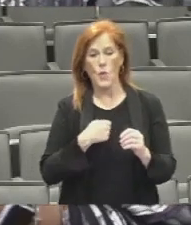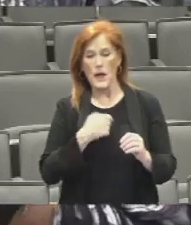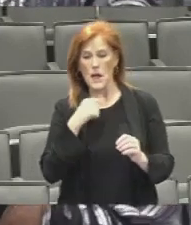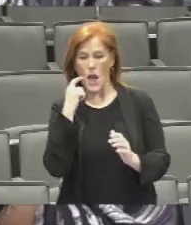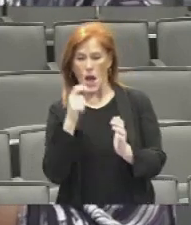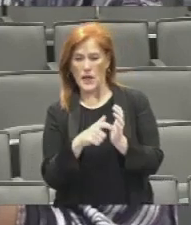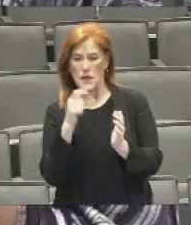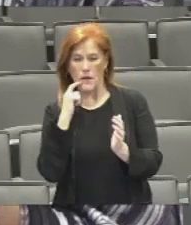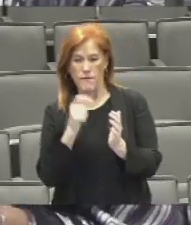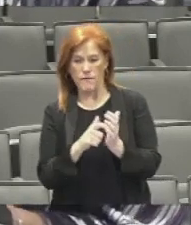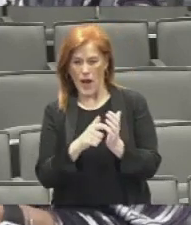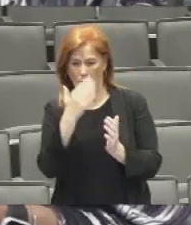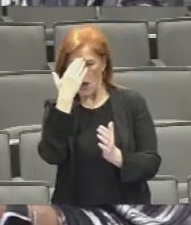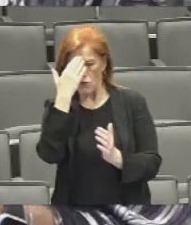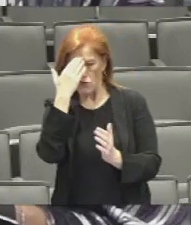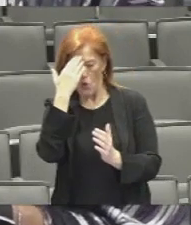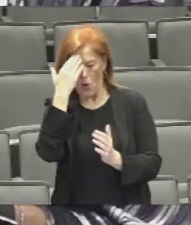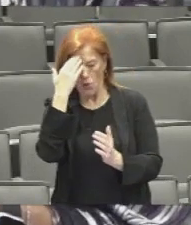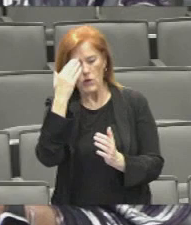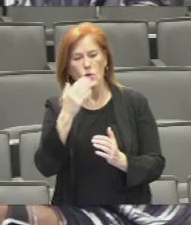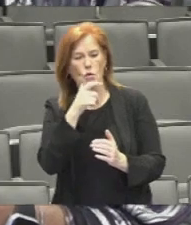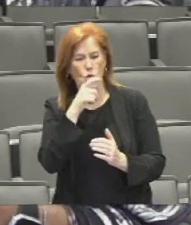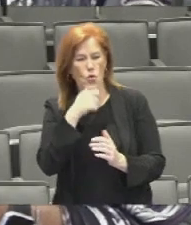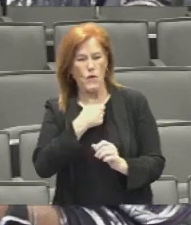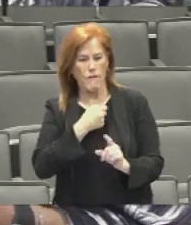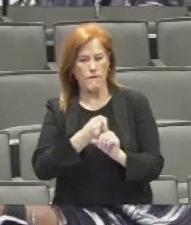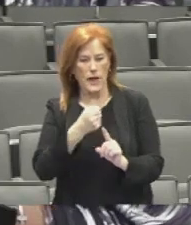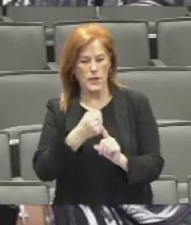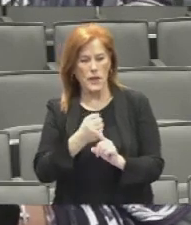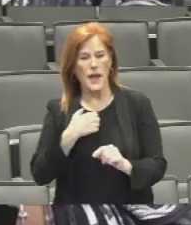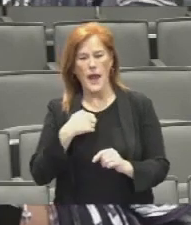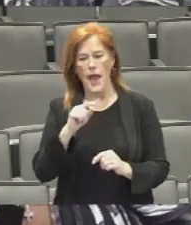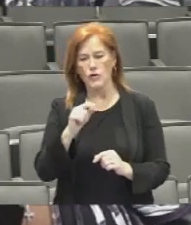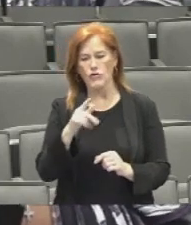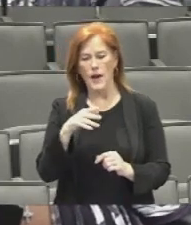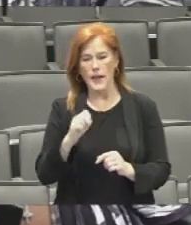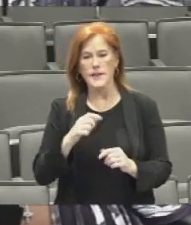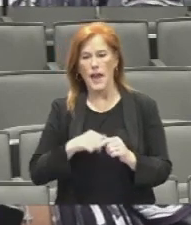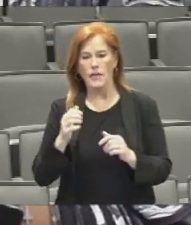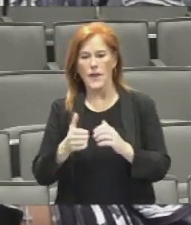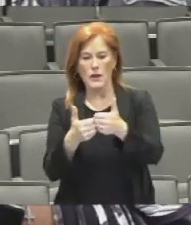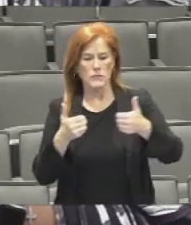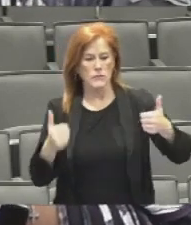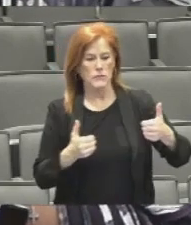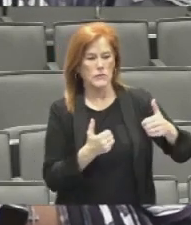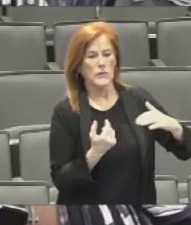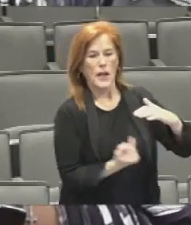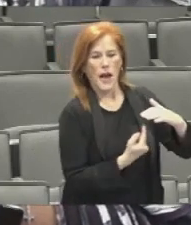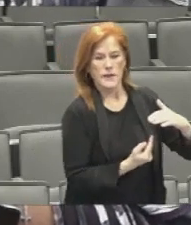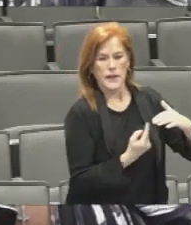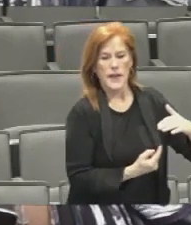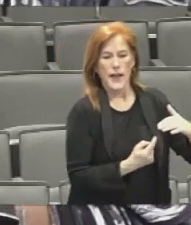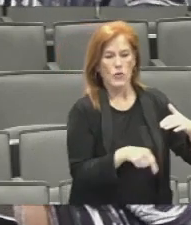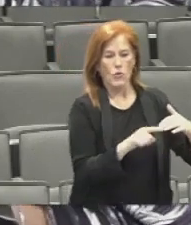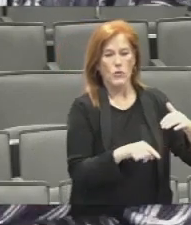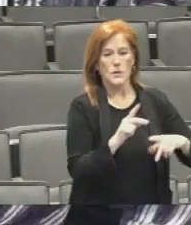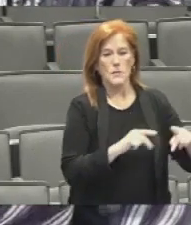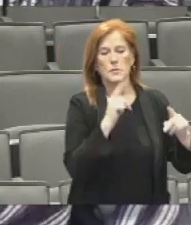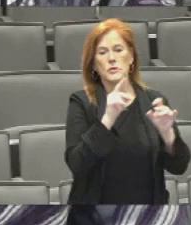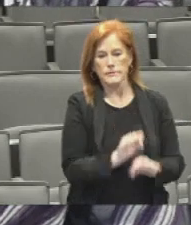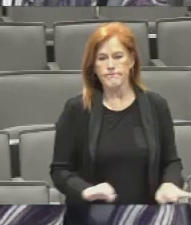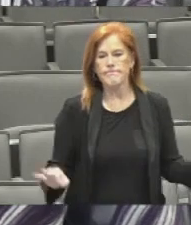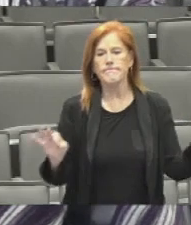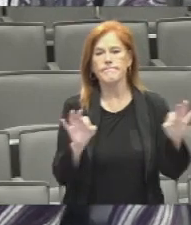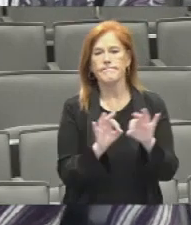more can we do contact tracing and isolation. So that is really important to us. So